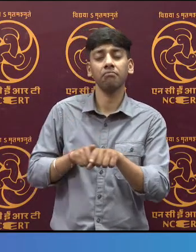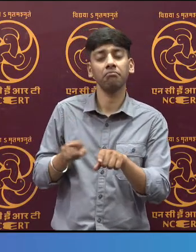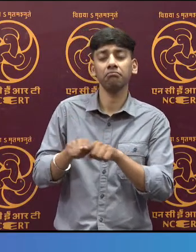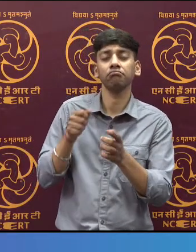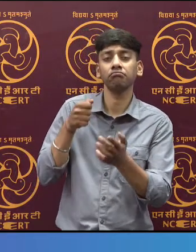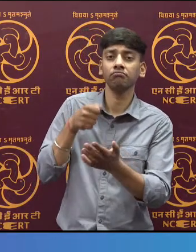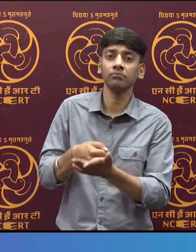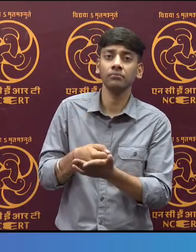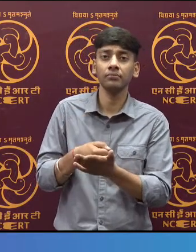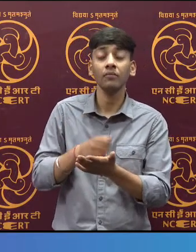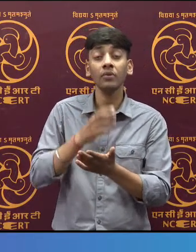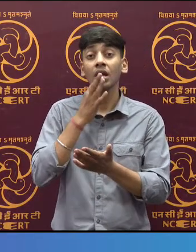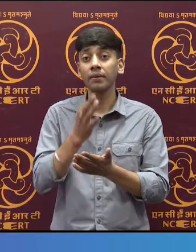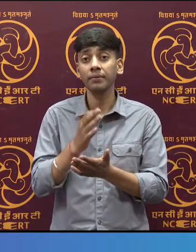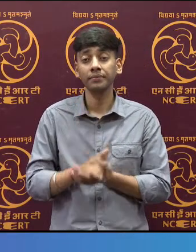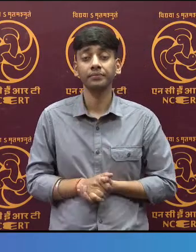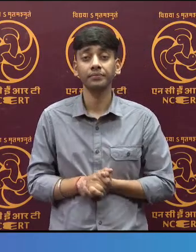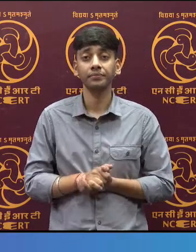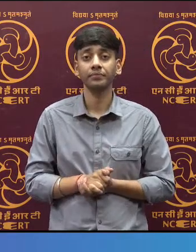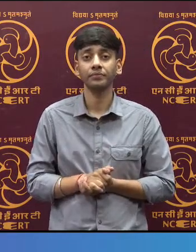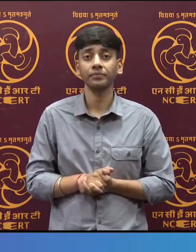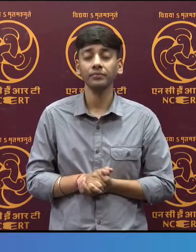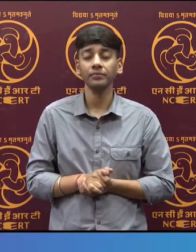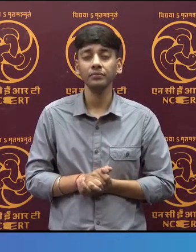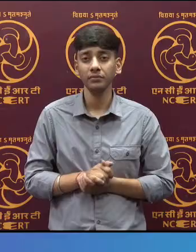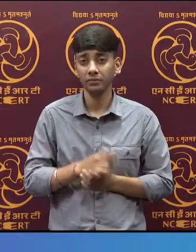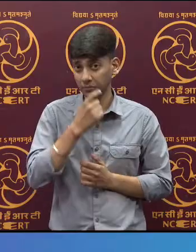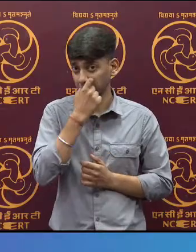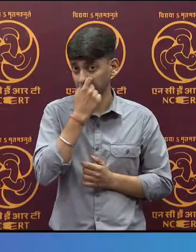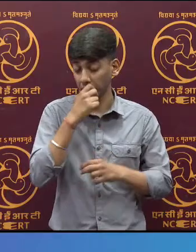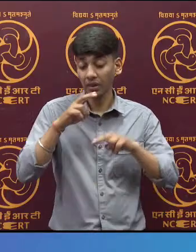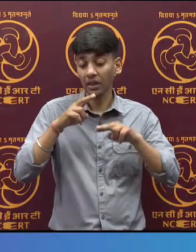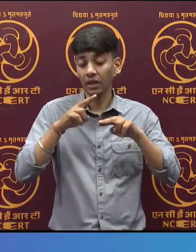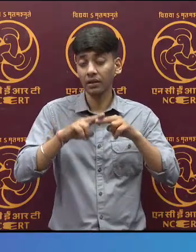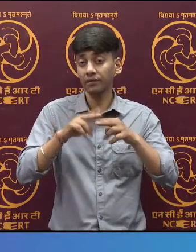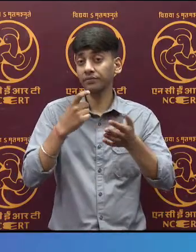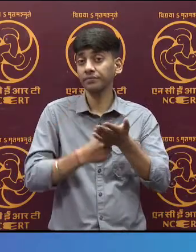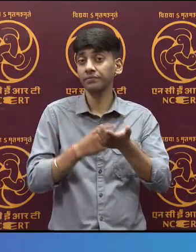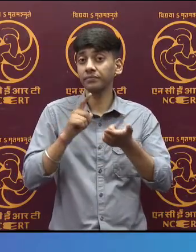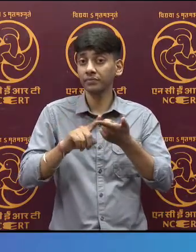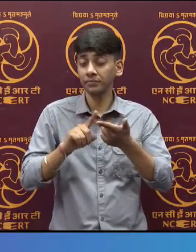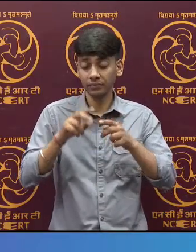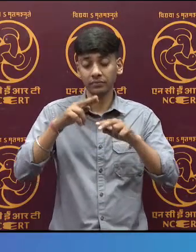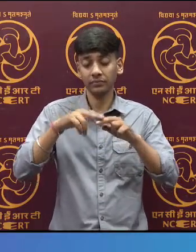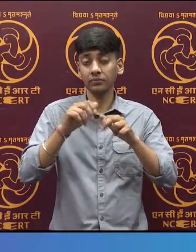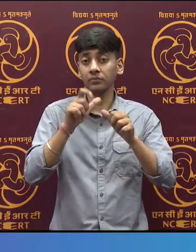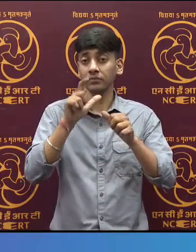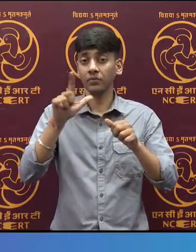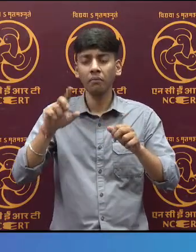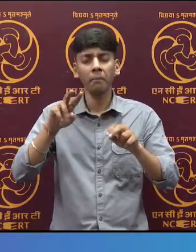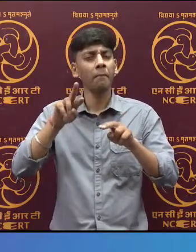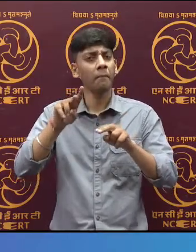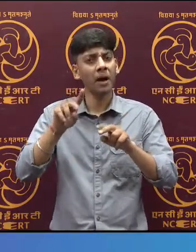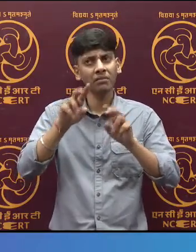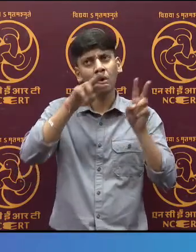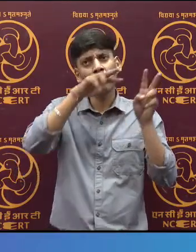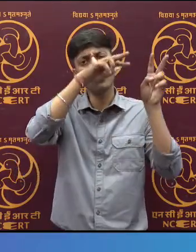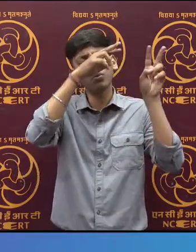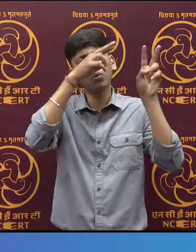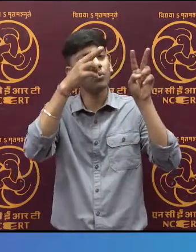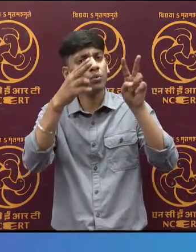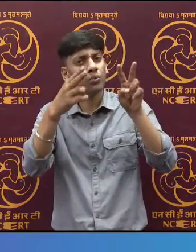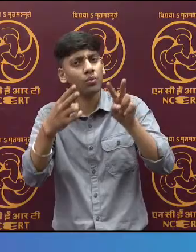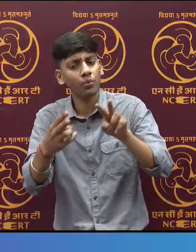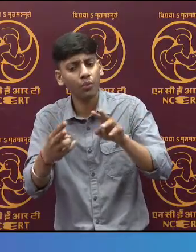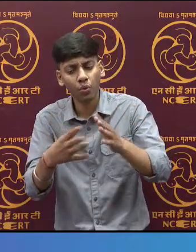very important role. Here we can say in free fall. In free fall, yes. It is only due to the free fall. It is only because of the